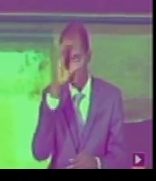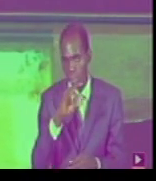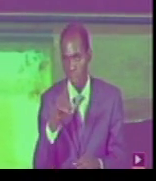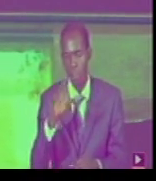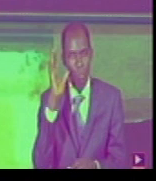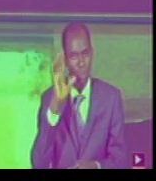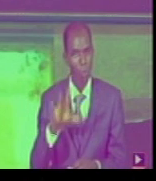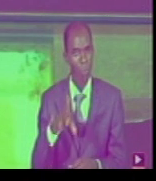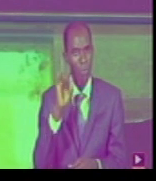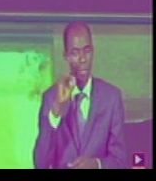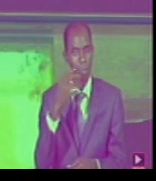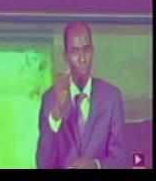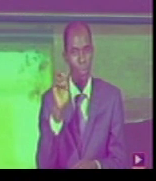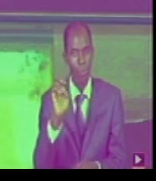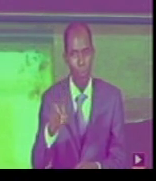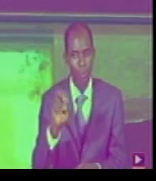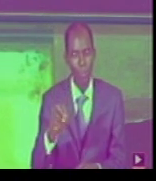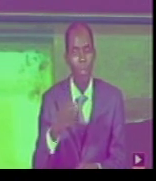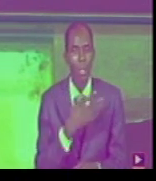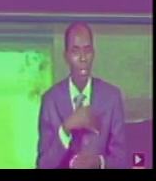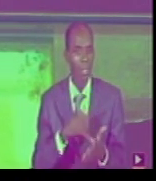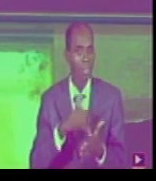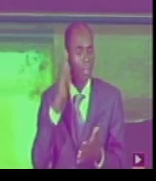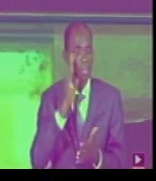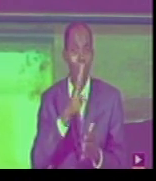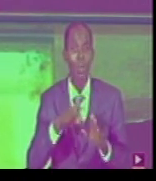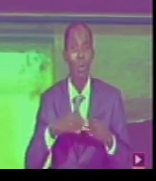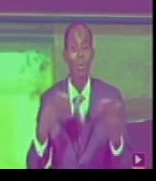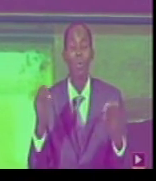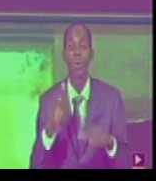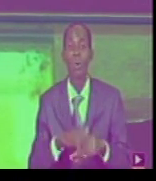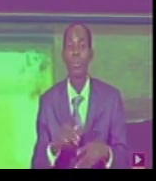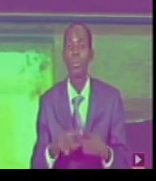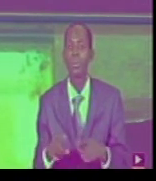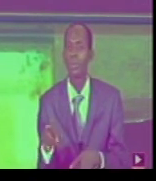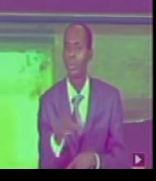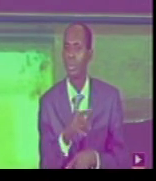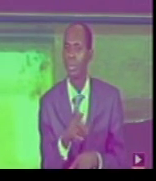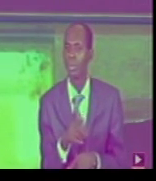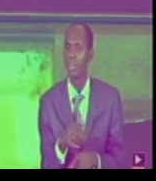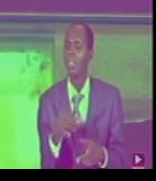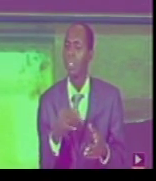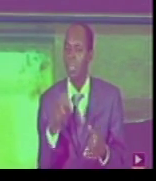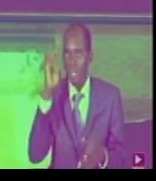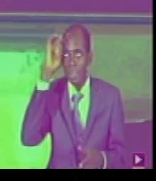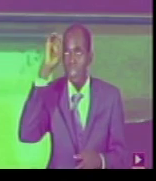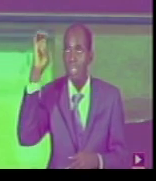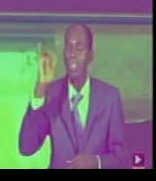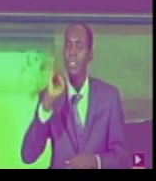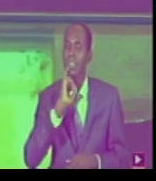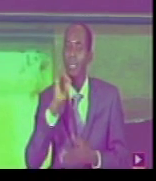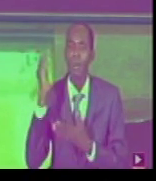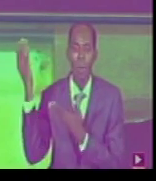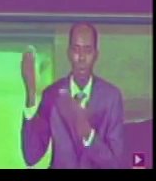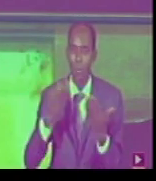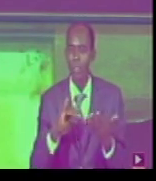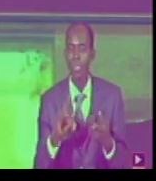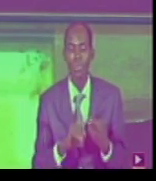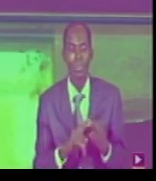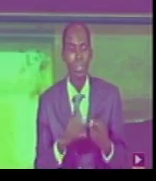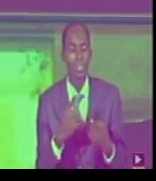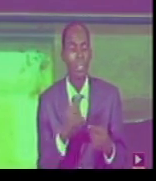Knock and it shall be opened unto you. He's bringing the old to the